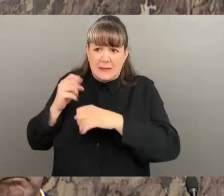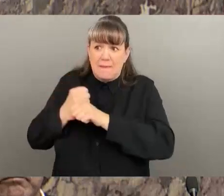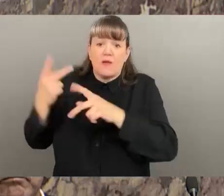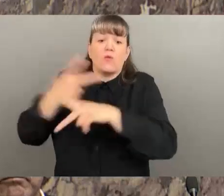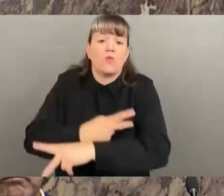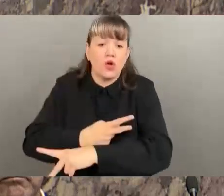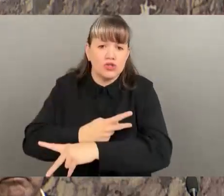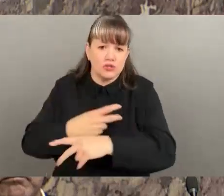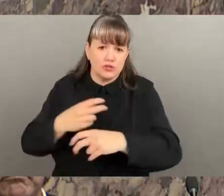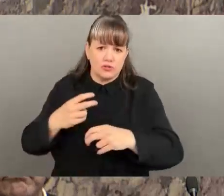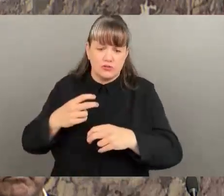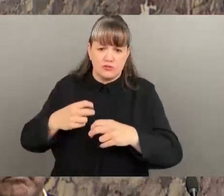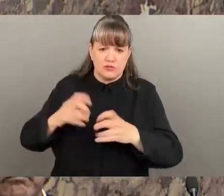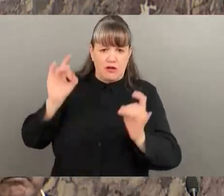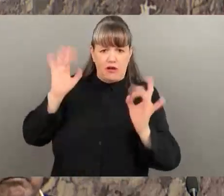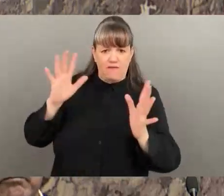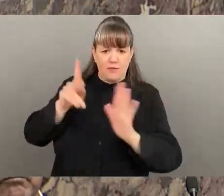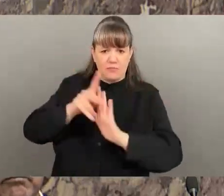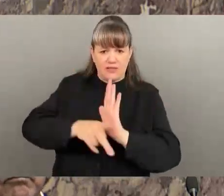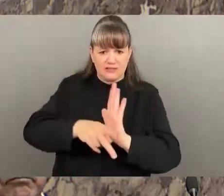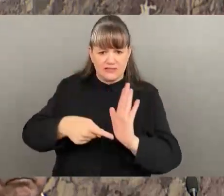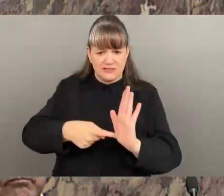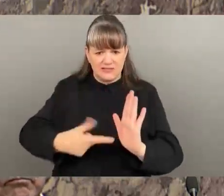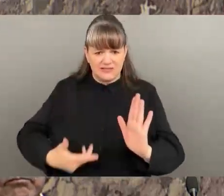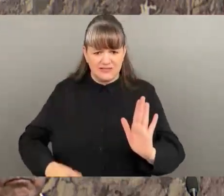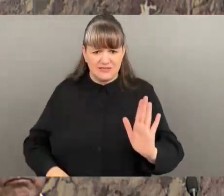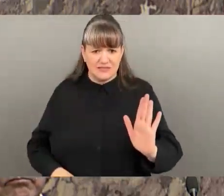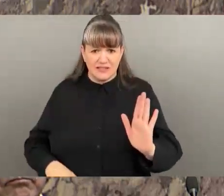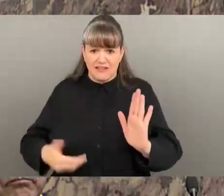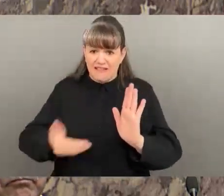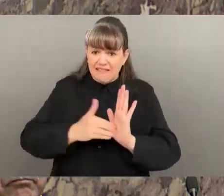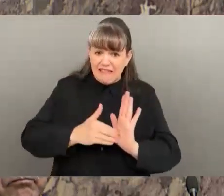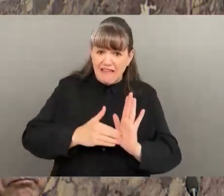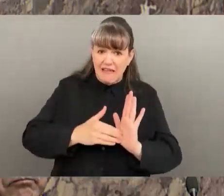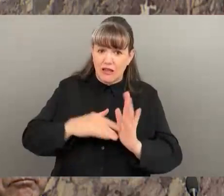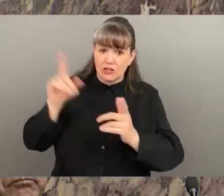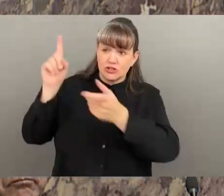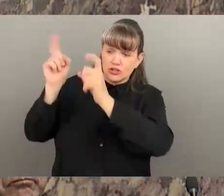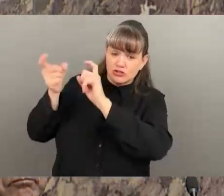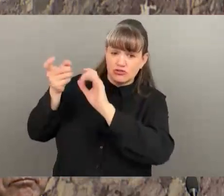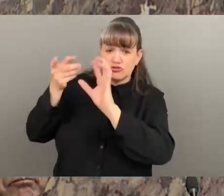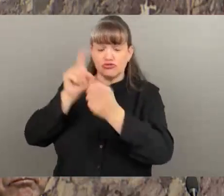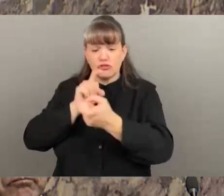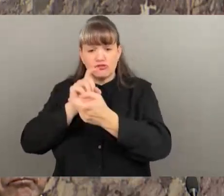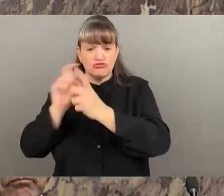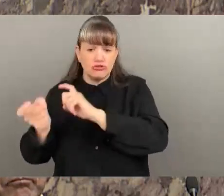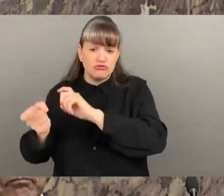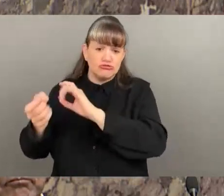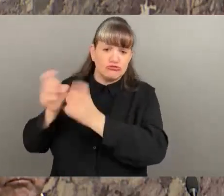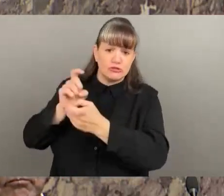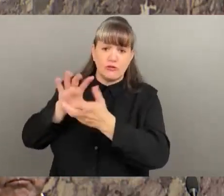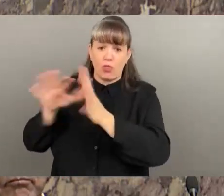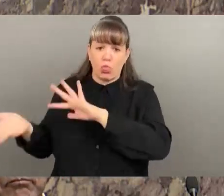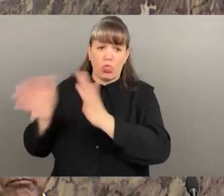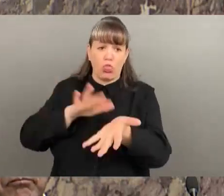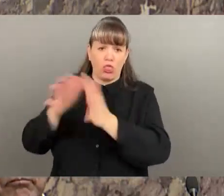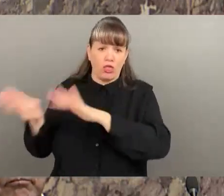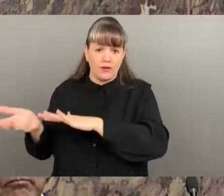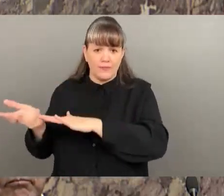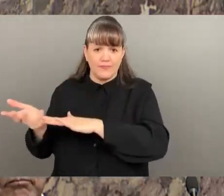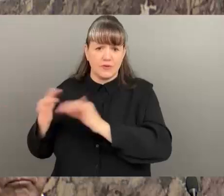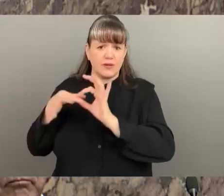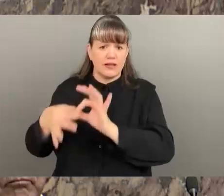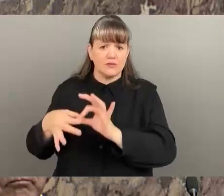opposition, flip-flopped on involuntary care. Lives are being lost, and communities are living in fear. If it's not a lack